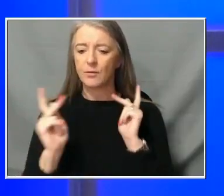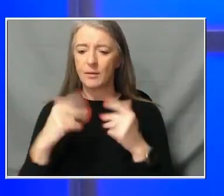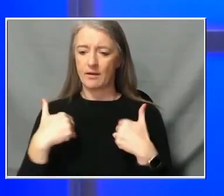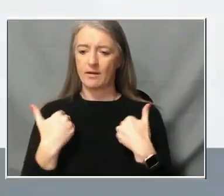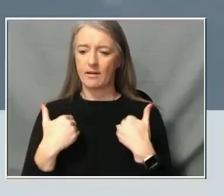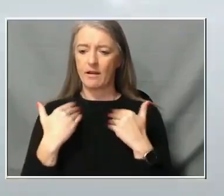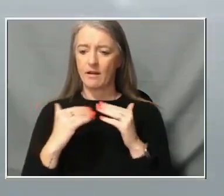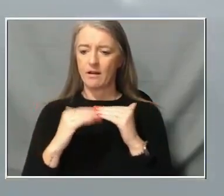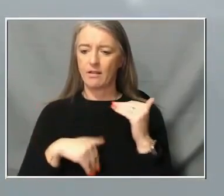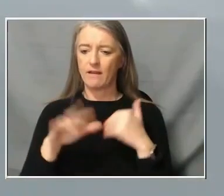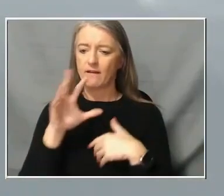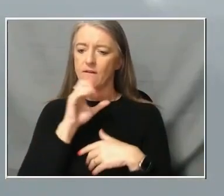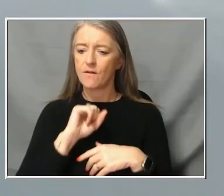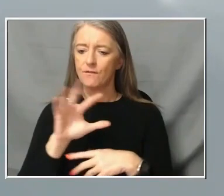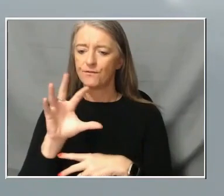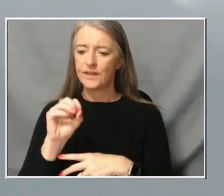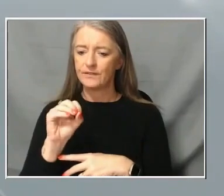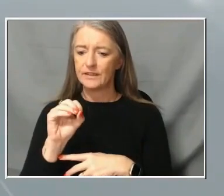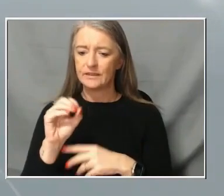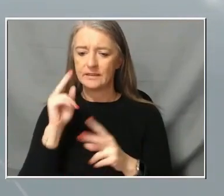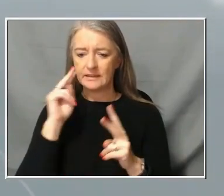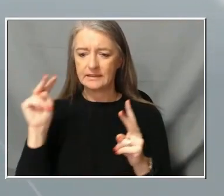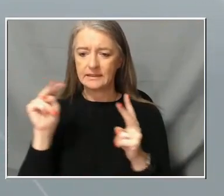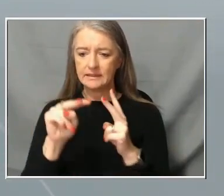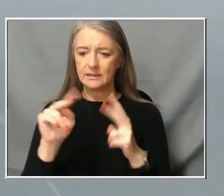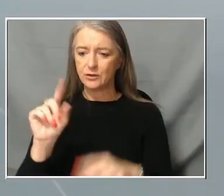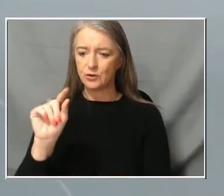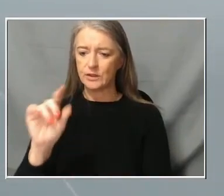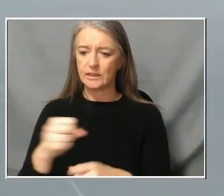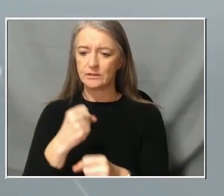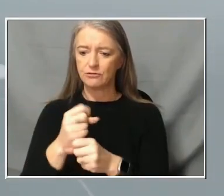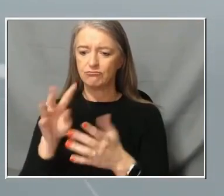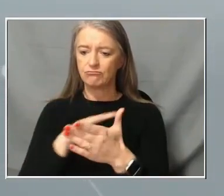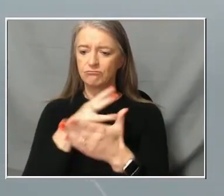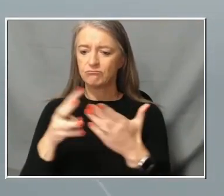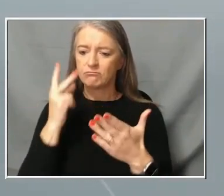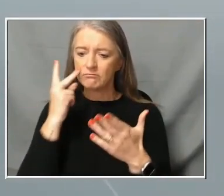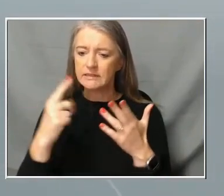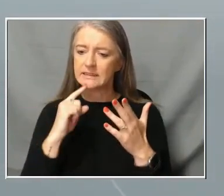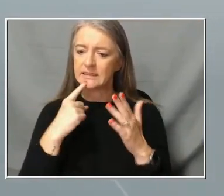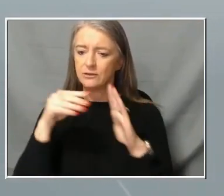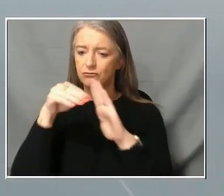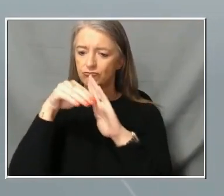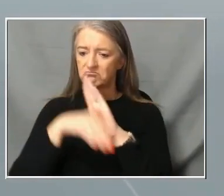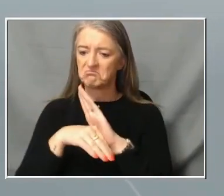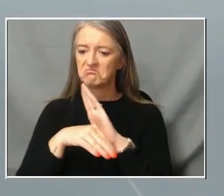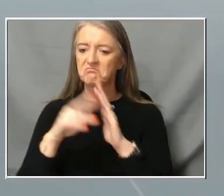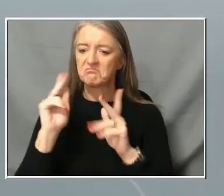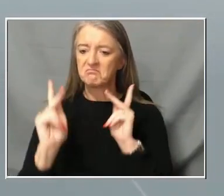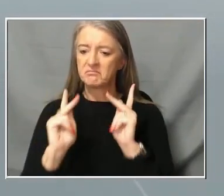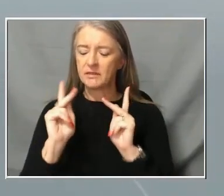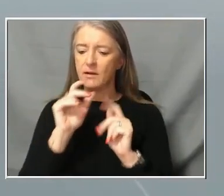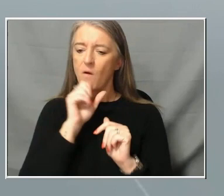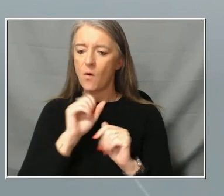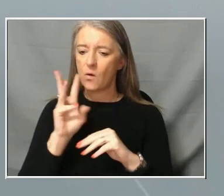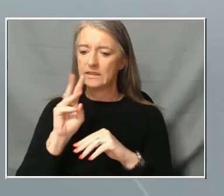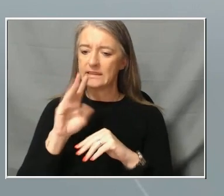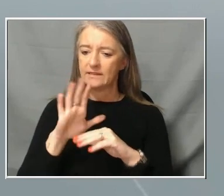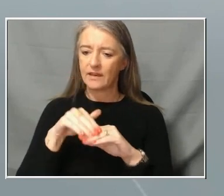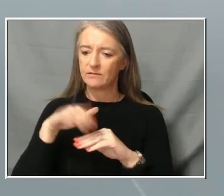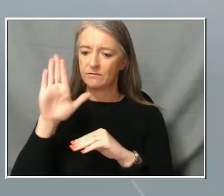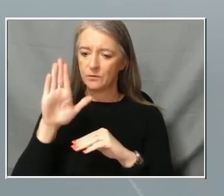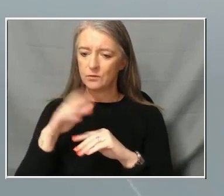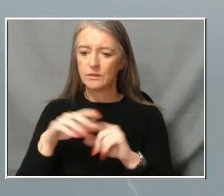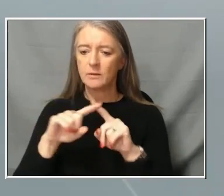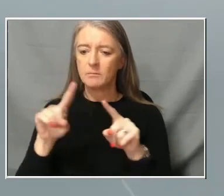than 50. Take a look at this 20-year chart. It shows a serious drop in cases for people ages 65 and older. But